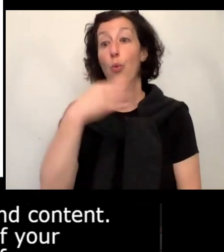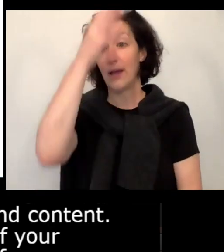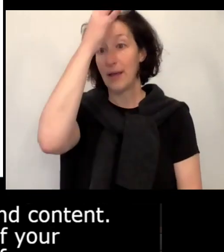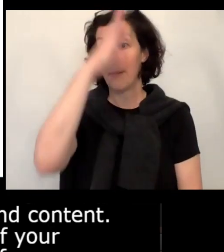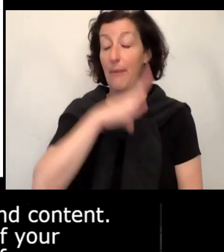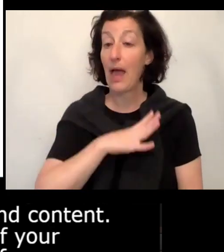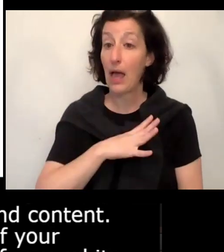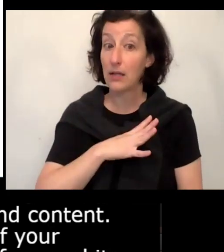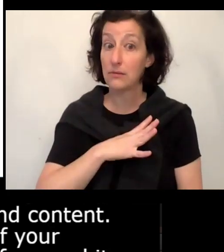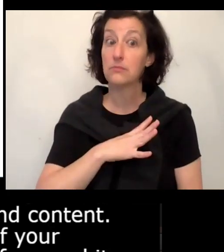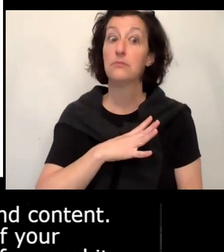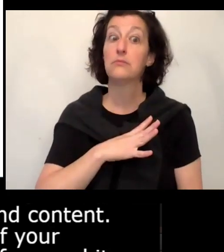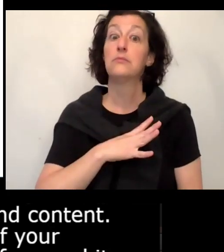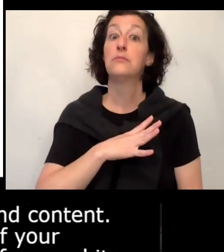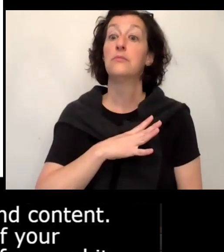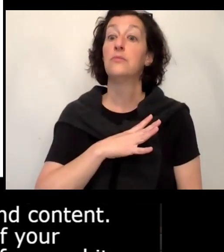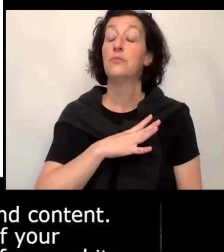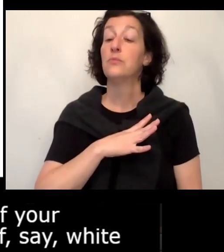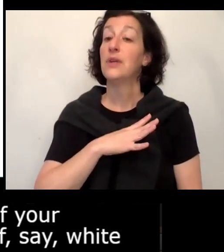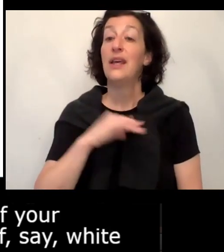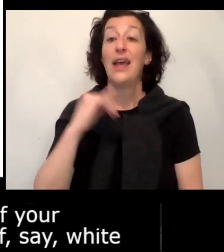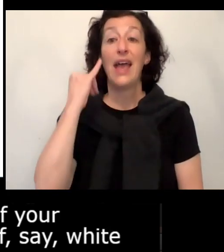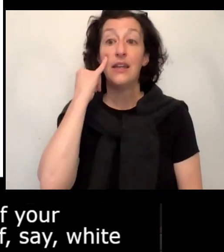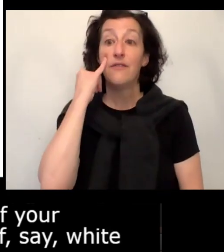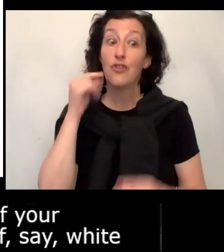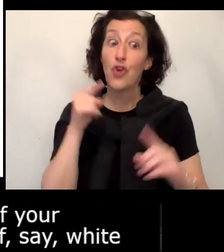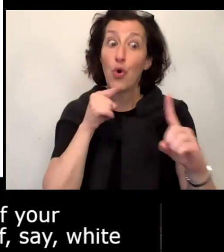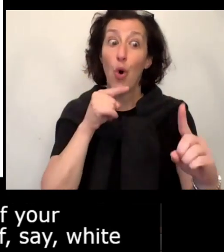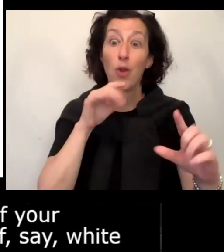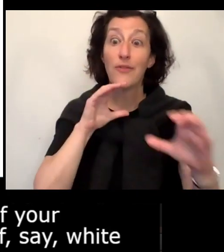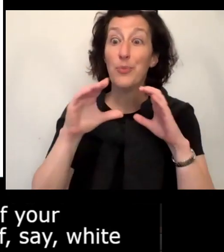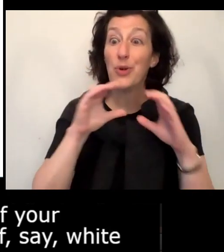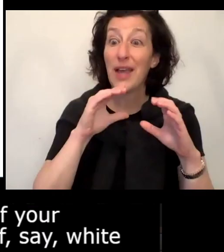your communication is intended to be universal, it's not,